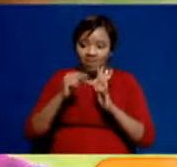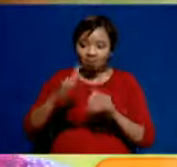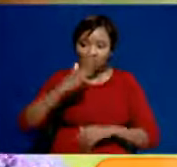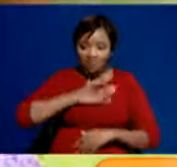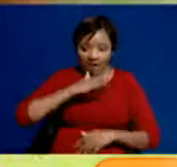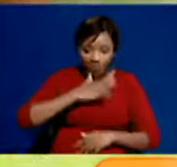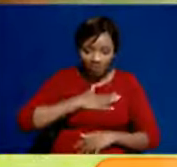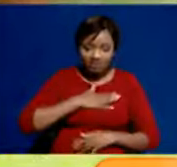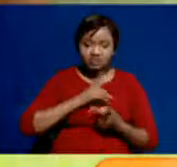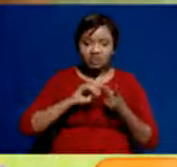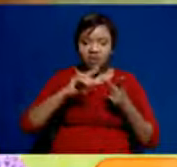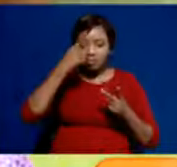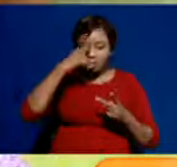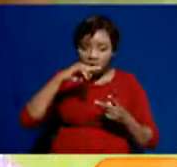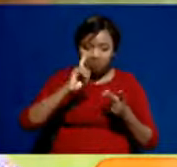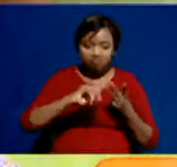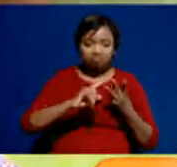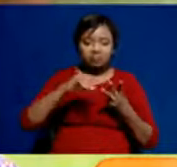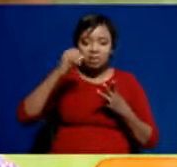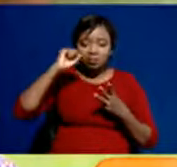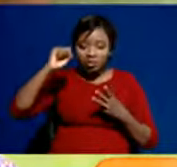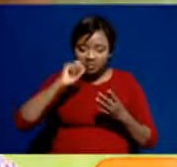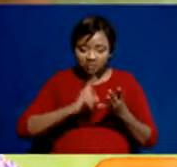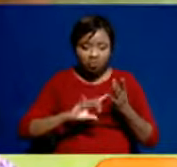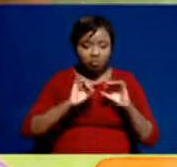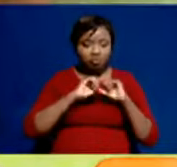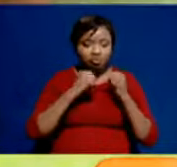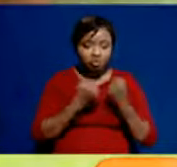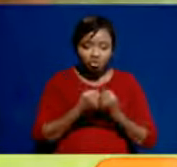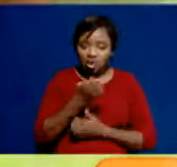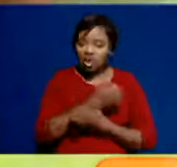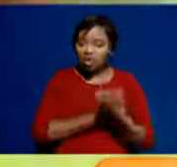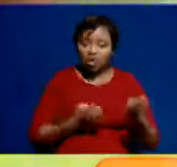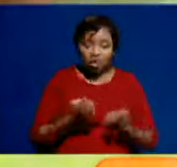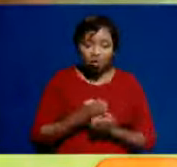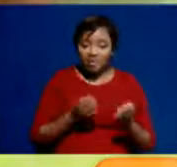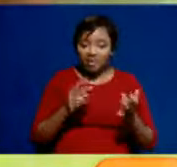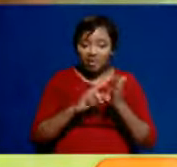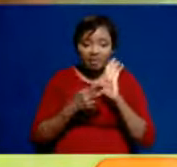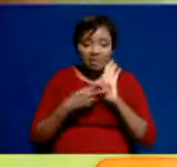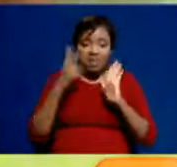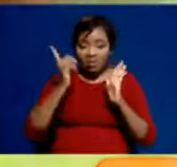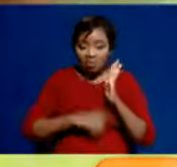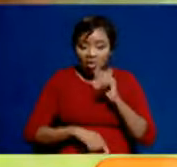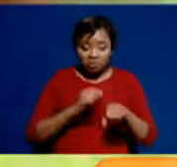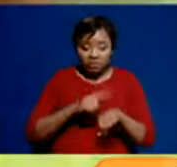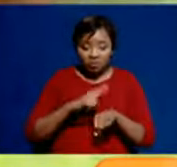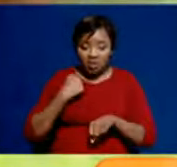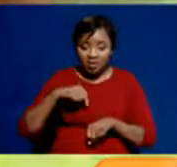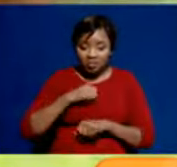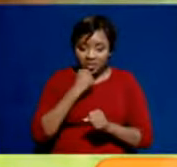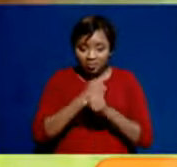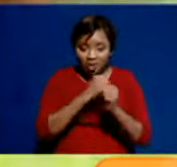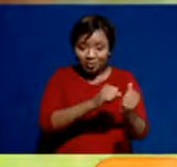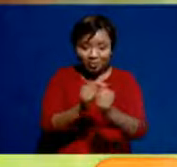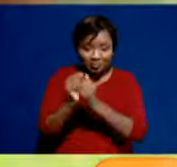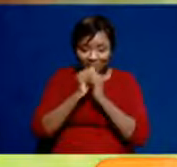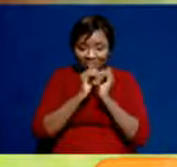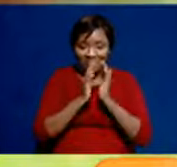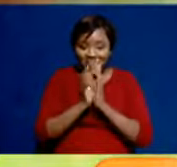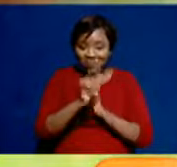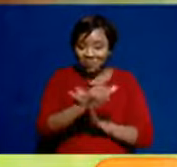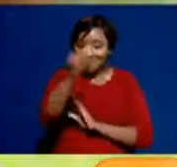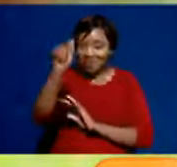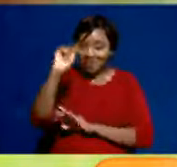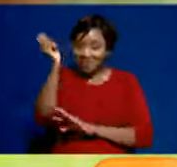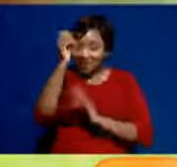economic, political, social, so that even as we join with the rest of Kenyans, our